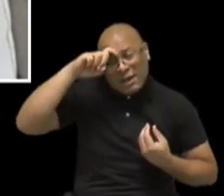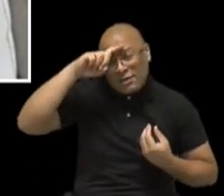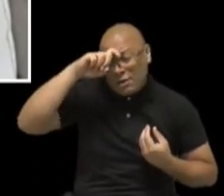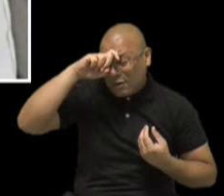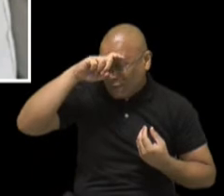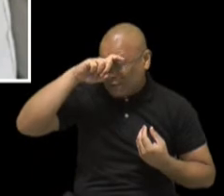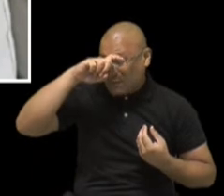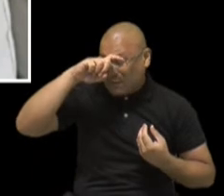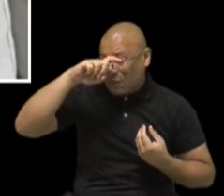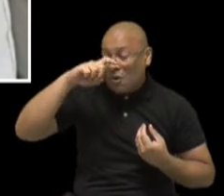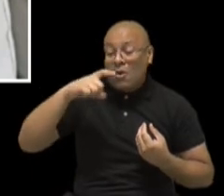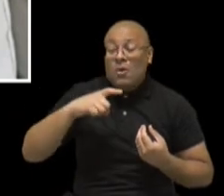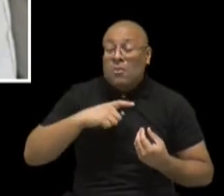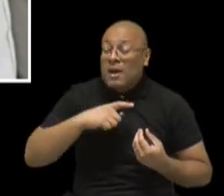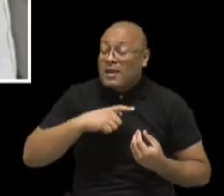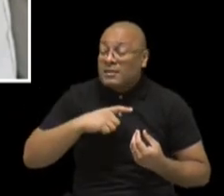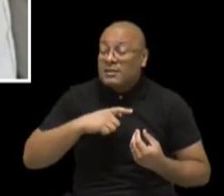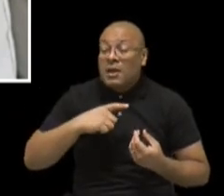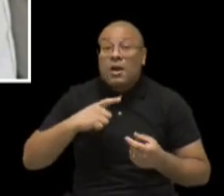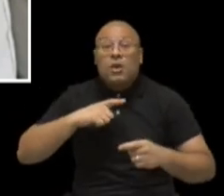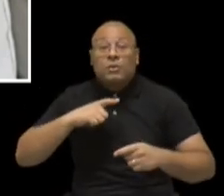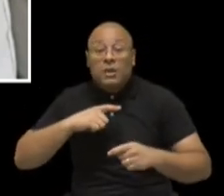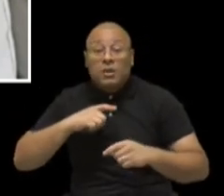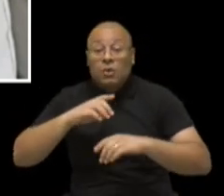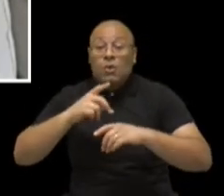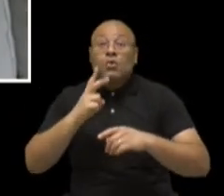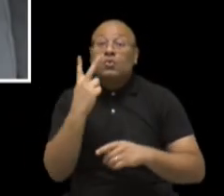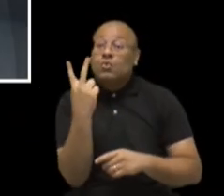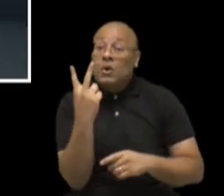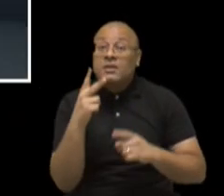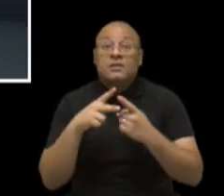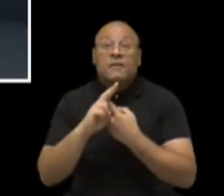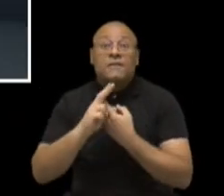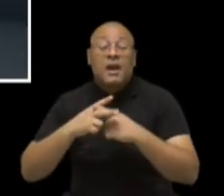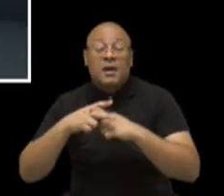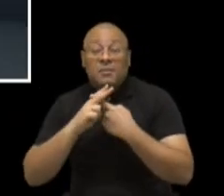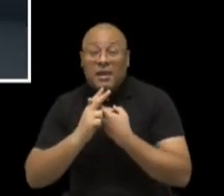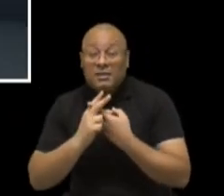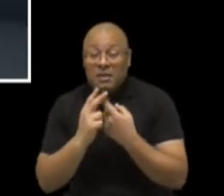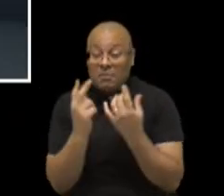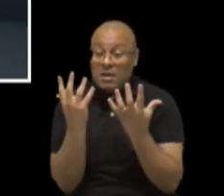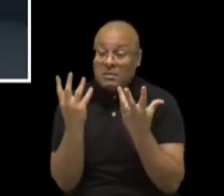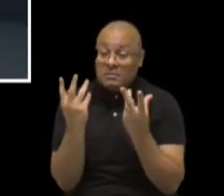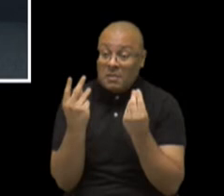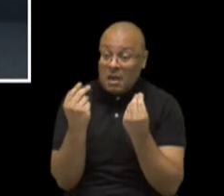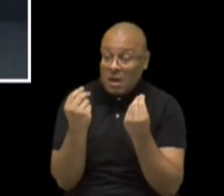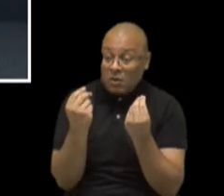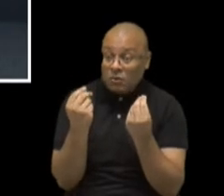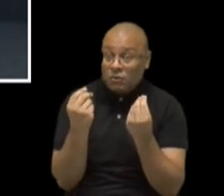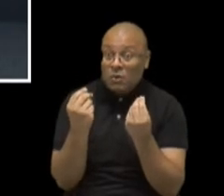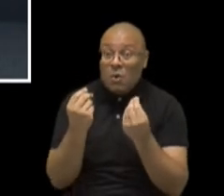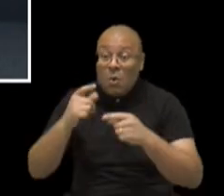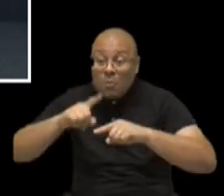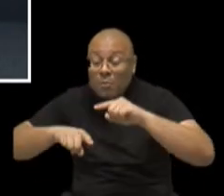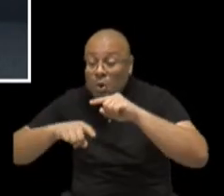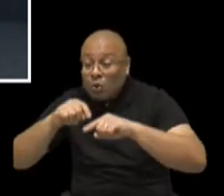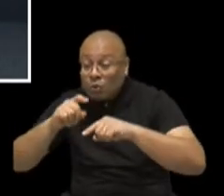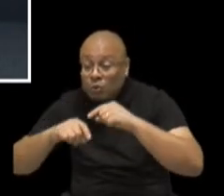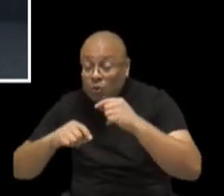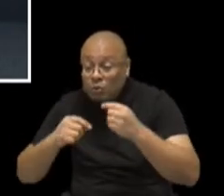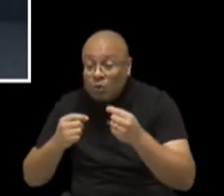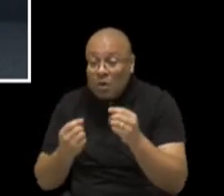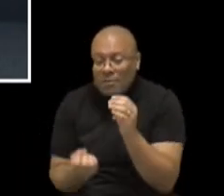many tools at hand. I need to have a limited amount of material to come up with